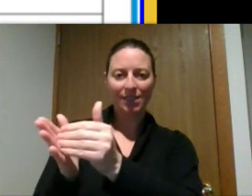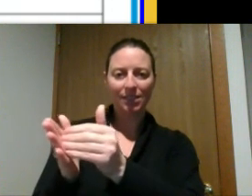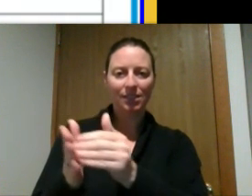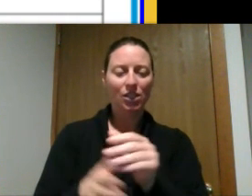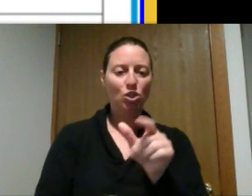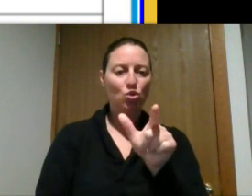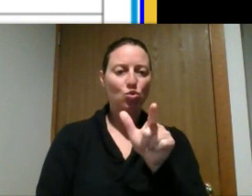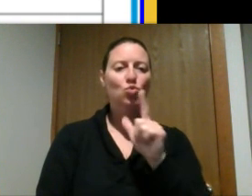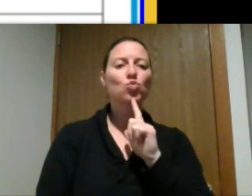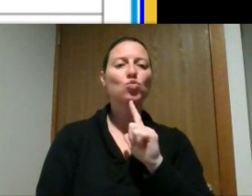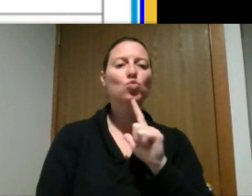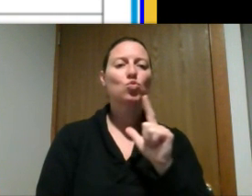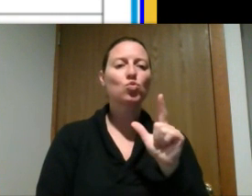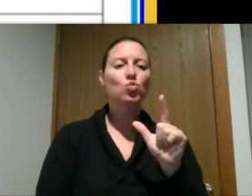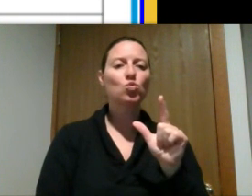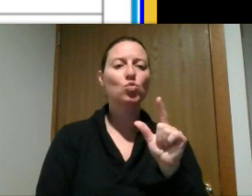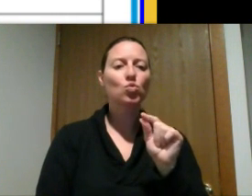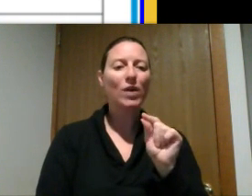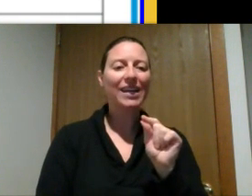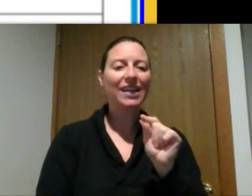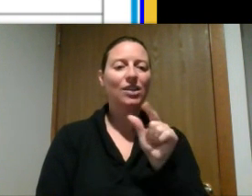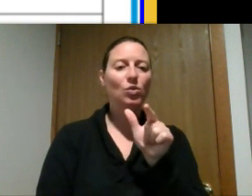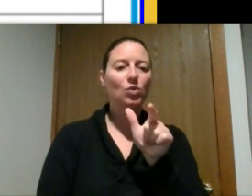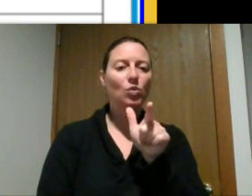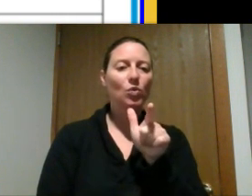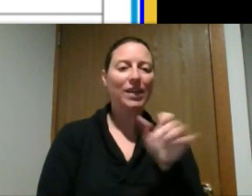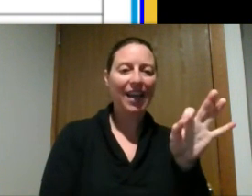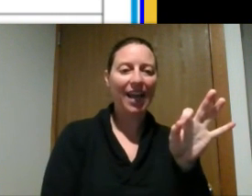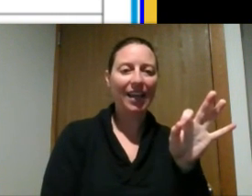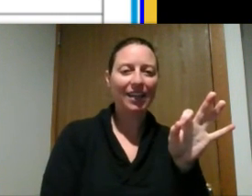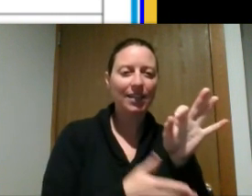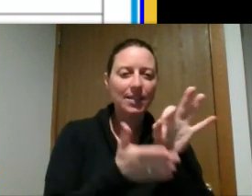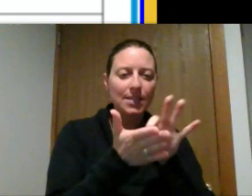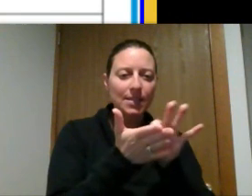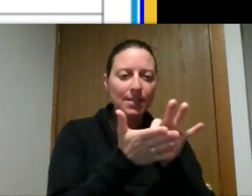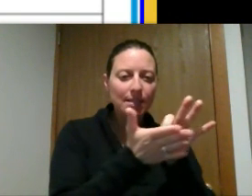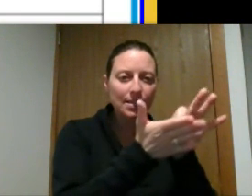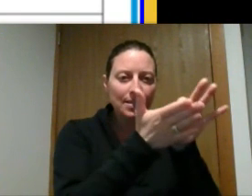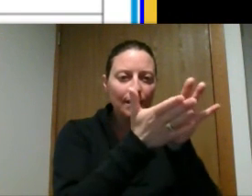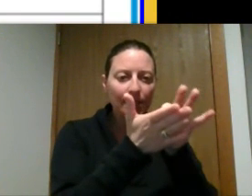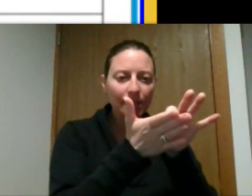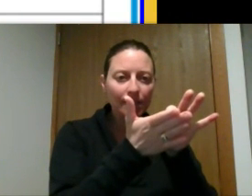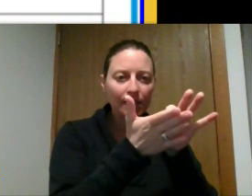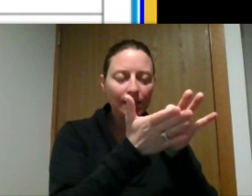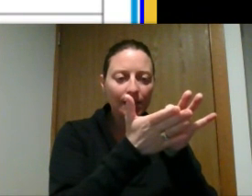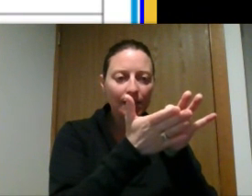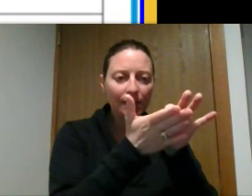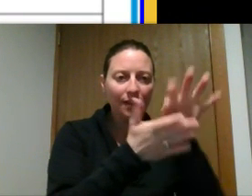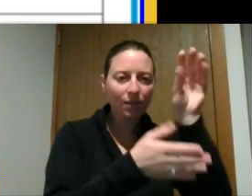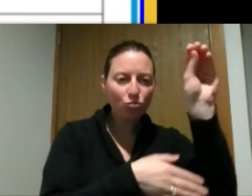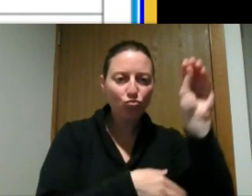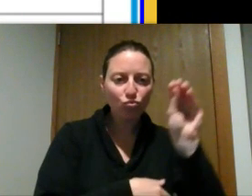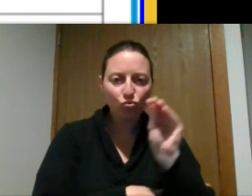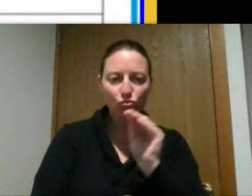29. How many people between those ages? Cross them off, count them up, put them in the frequency